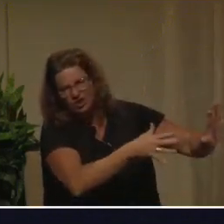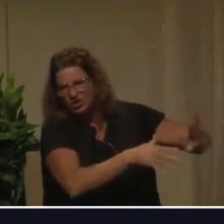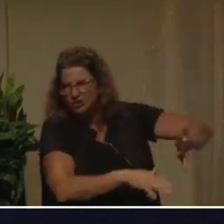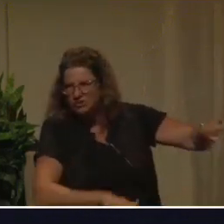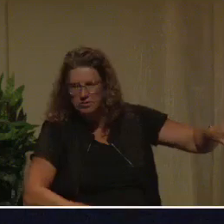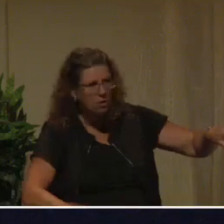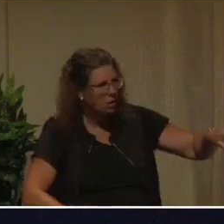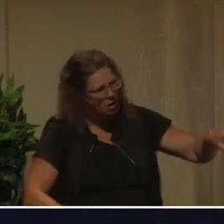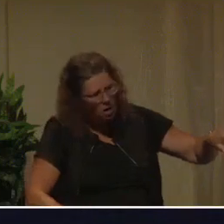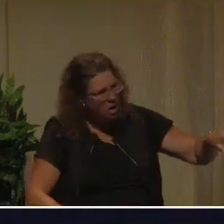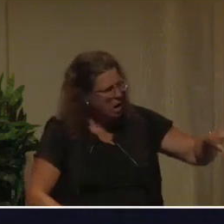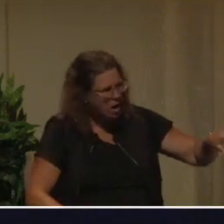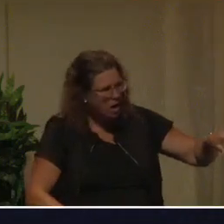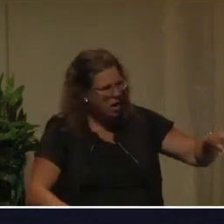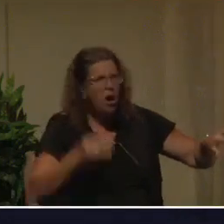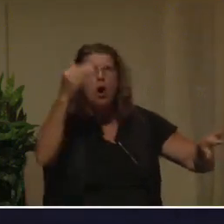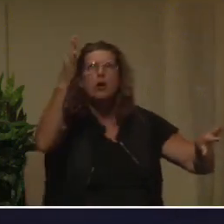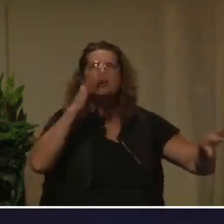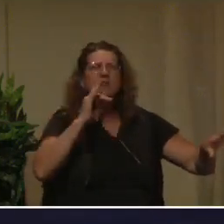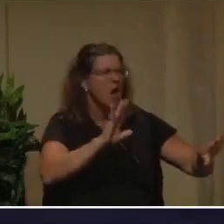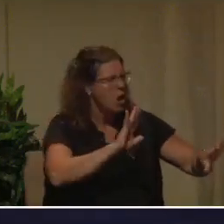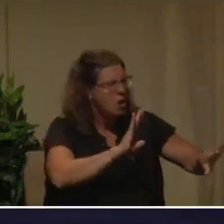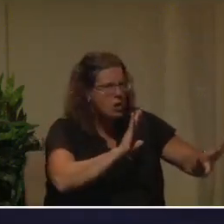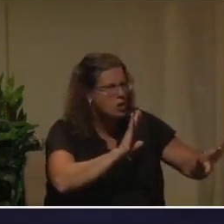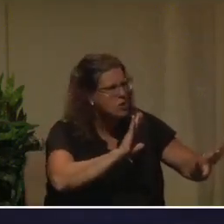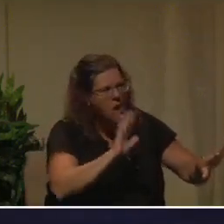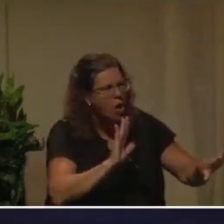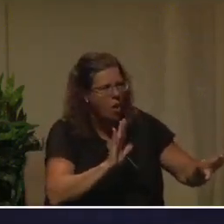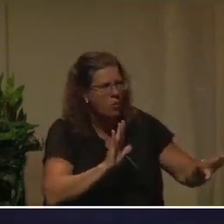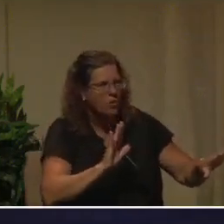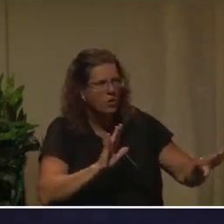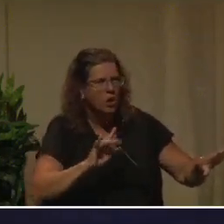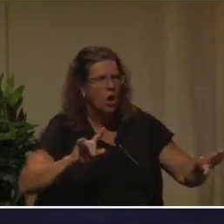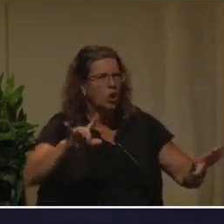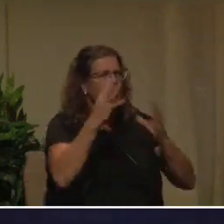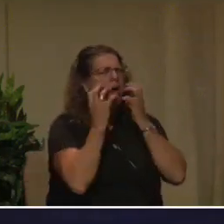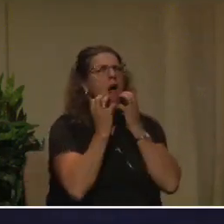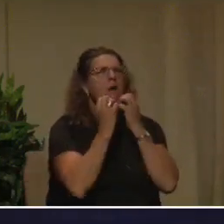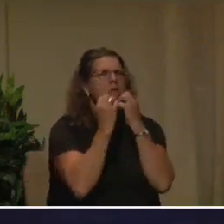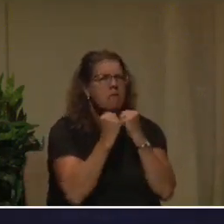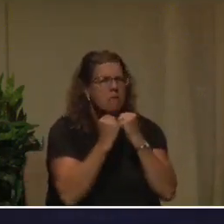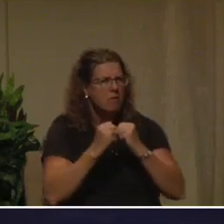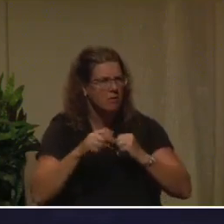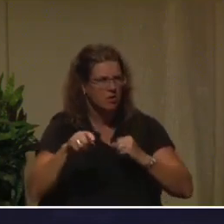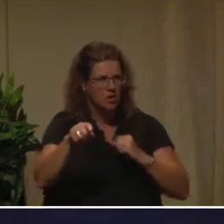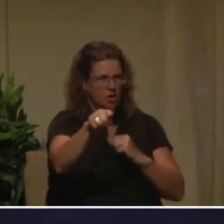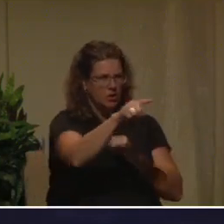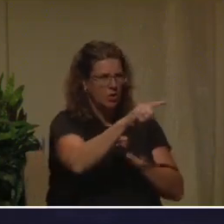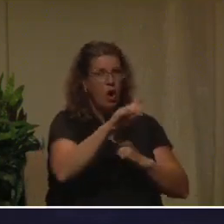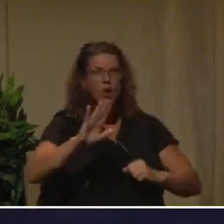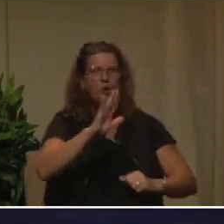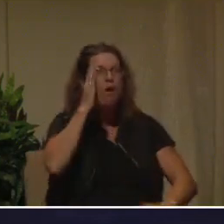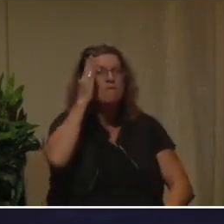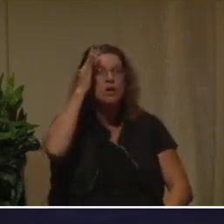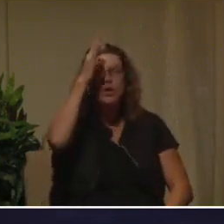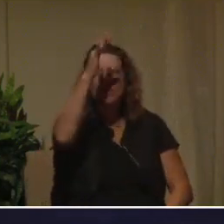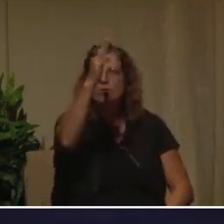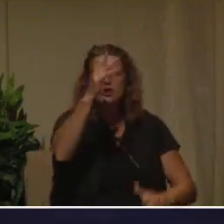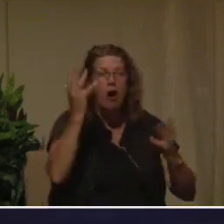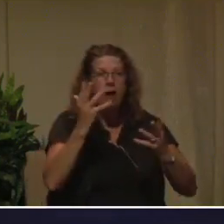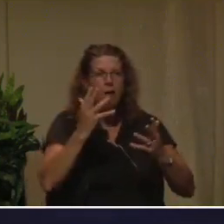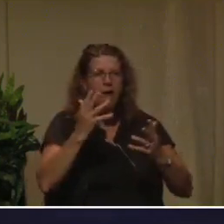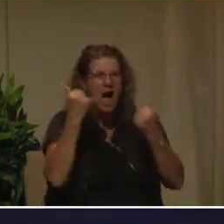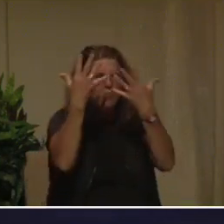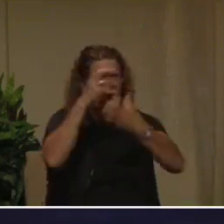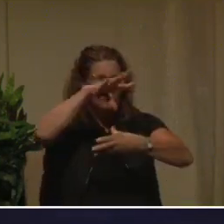When God says you're so valuable, you're so vital to me, and I've got a future beyond, and I have things to do in your